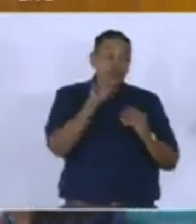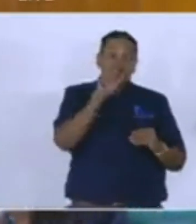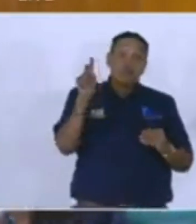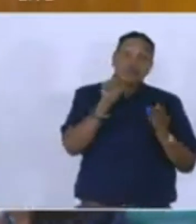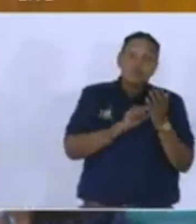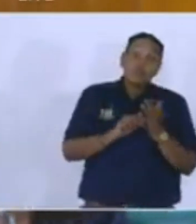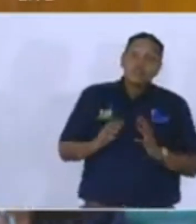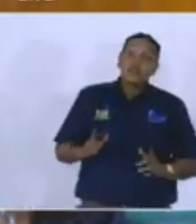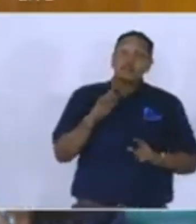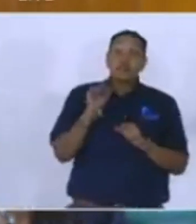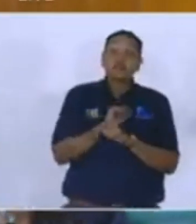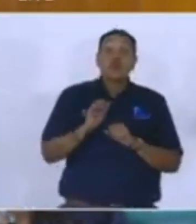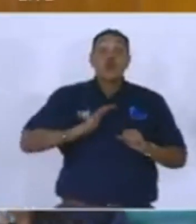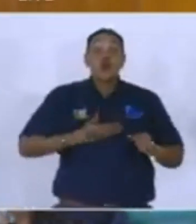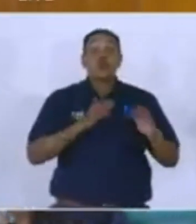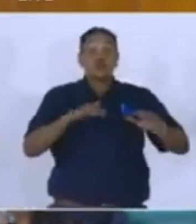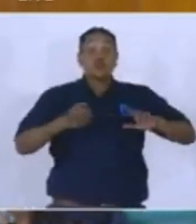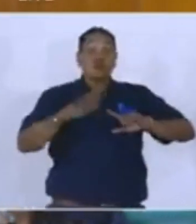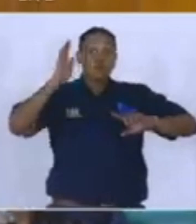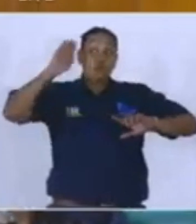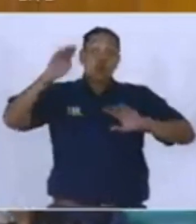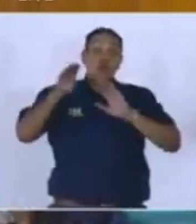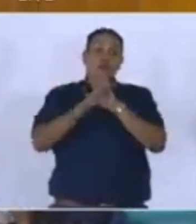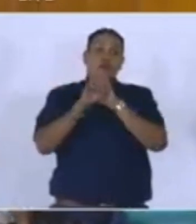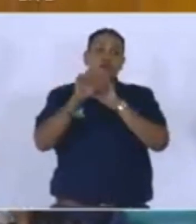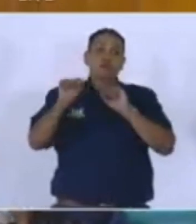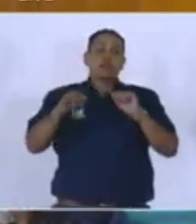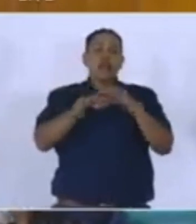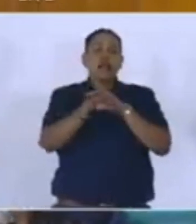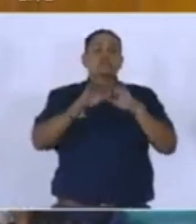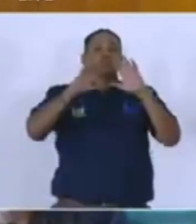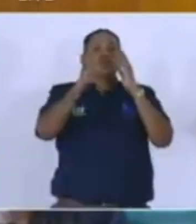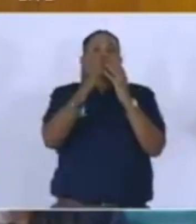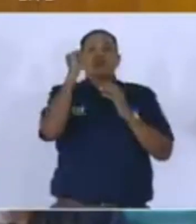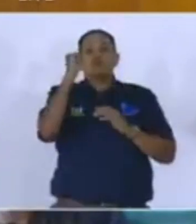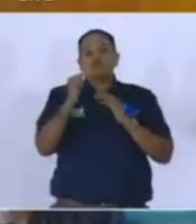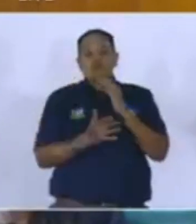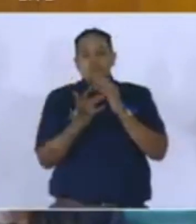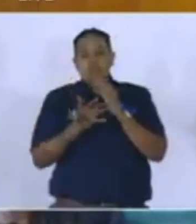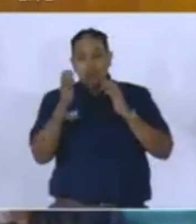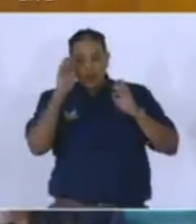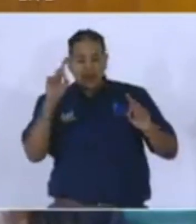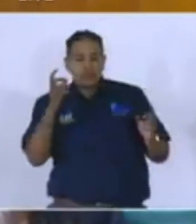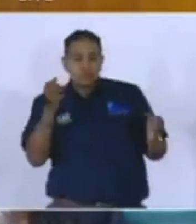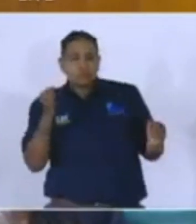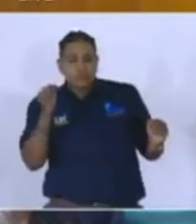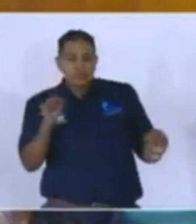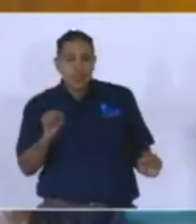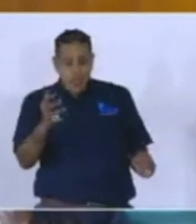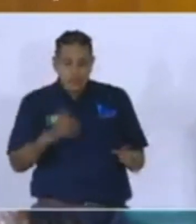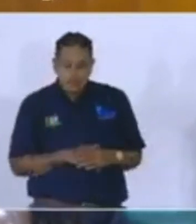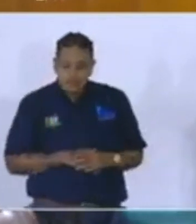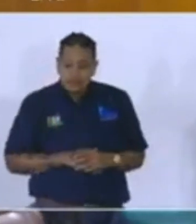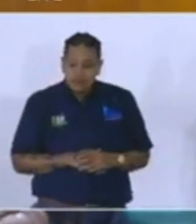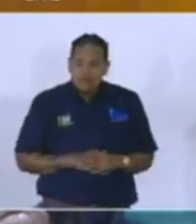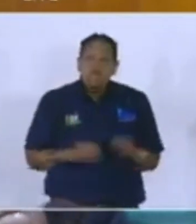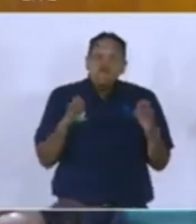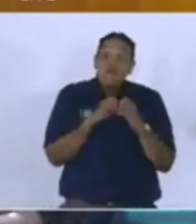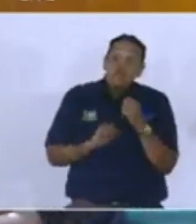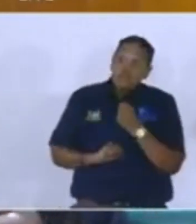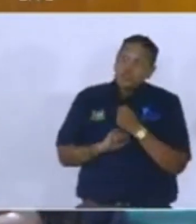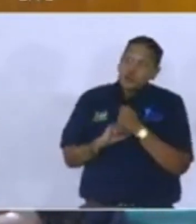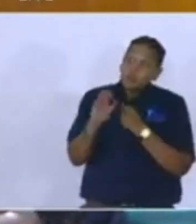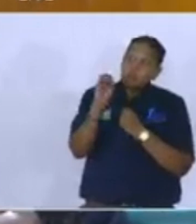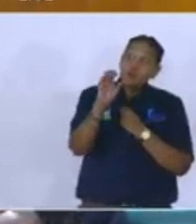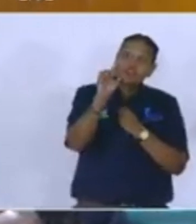3D printers, ensuring that our children from all backgrounds can access world-class technical education. To further support